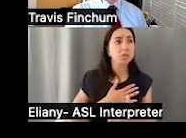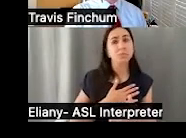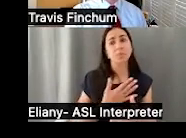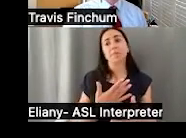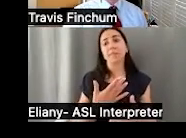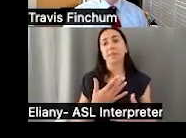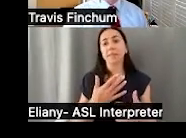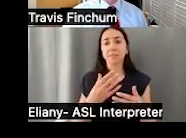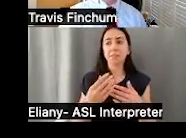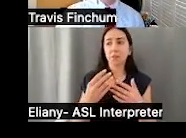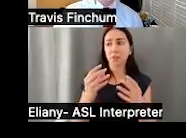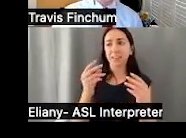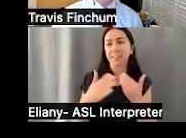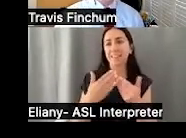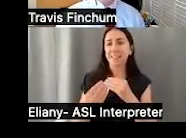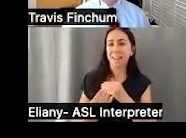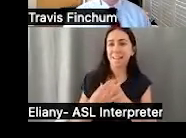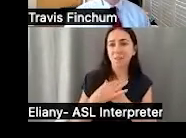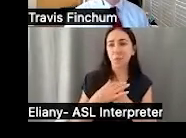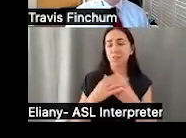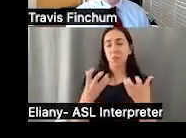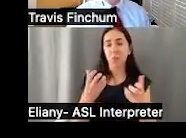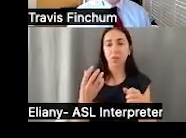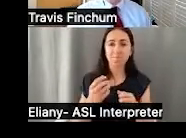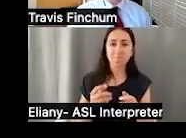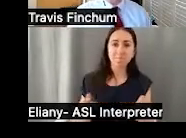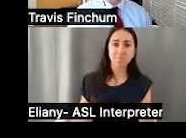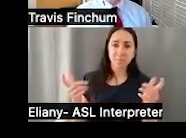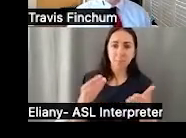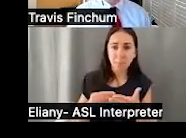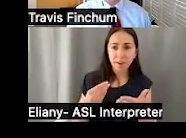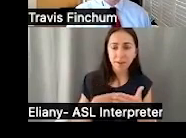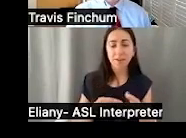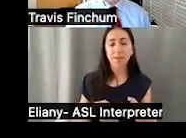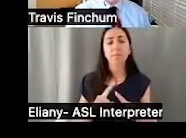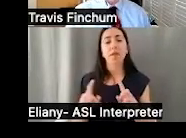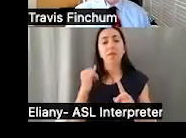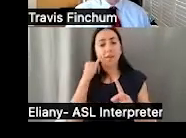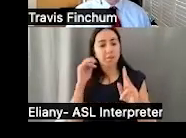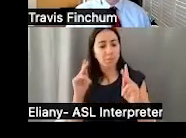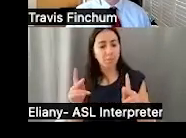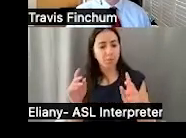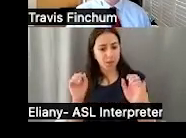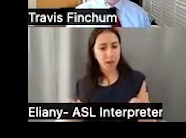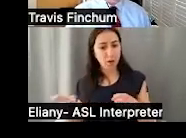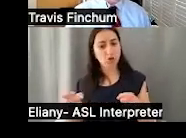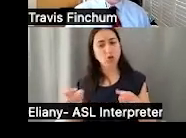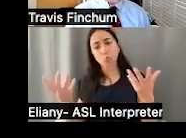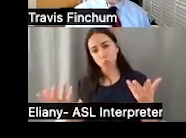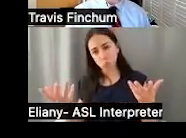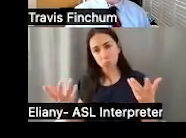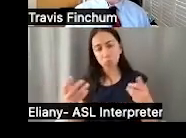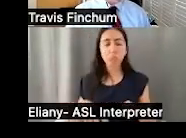to influence, but it can be a disadvantage if we want the beneficiary to have that level of control and that level of access.